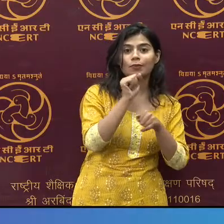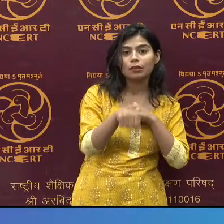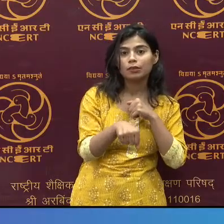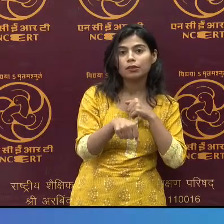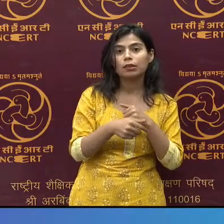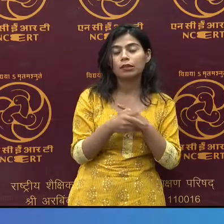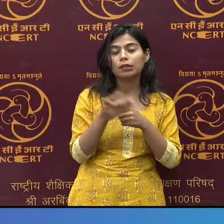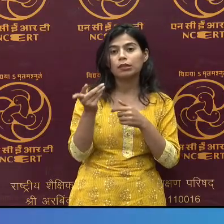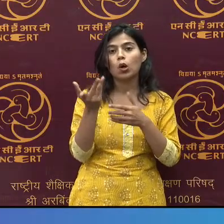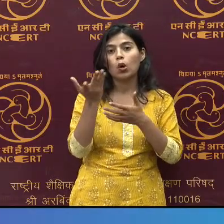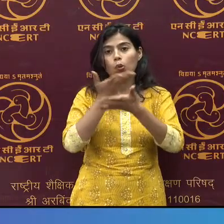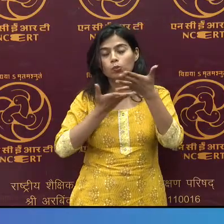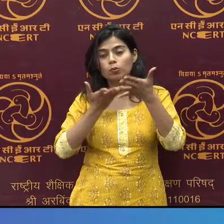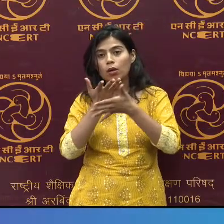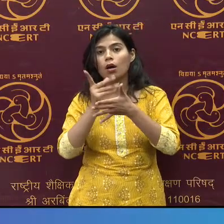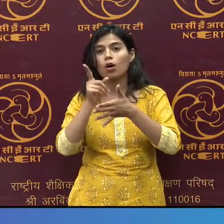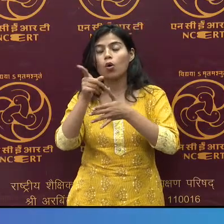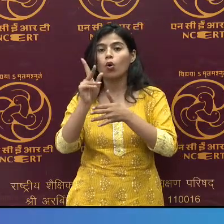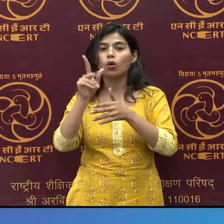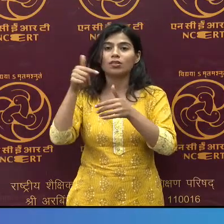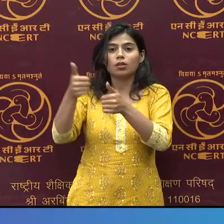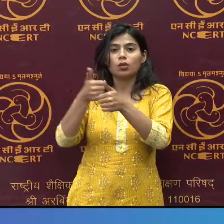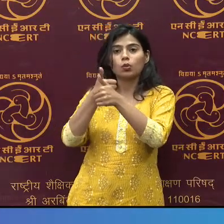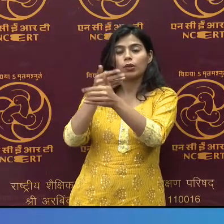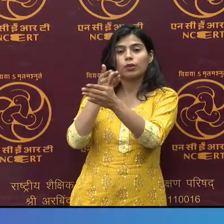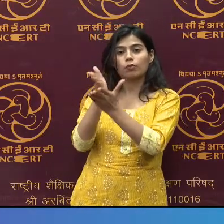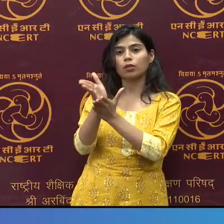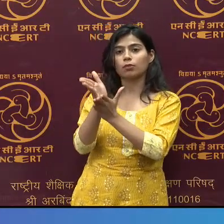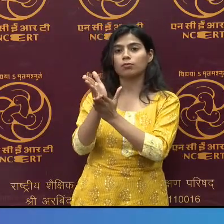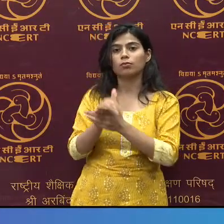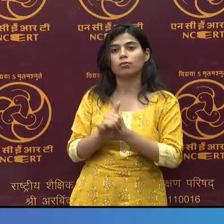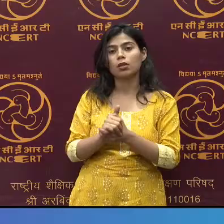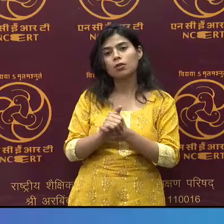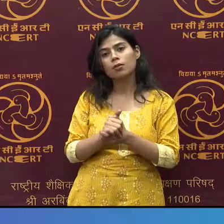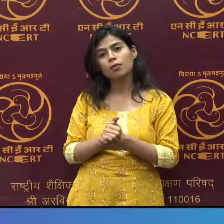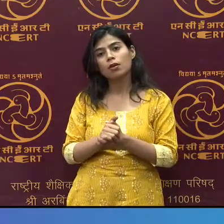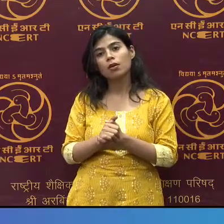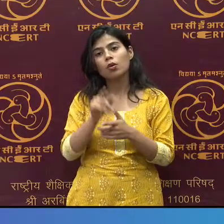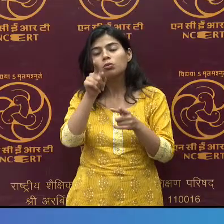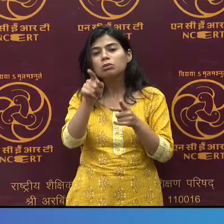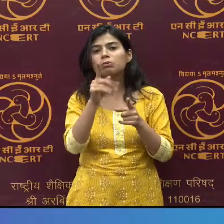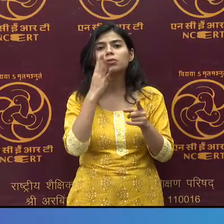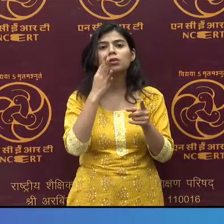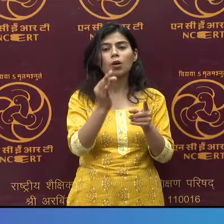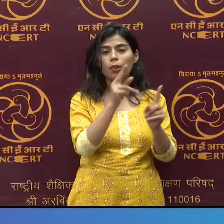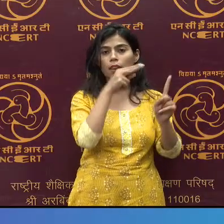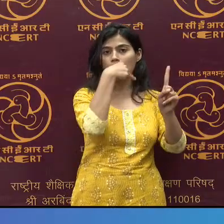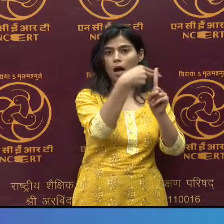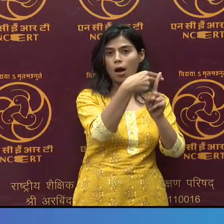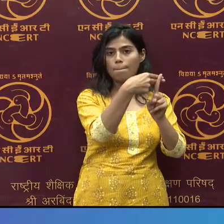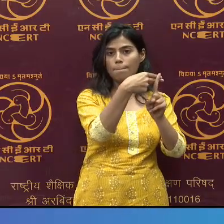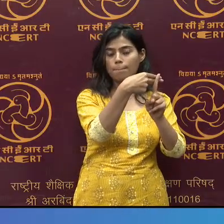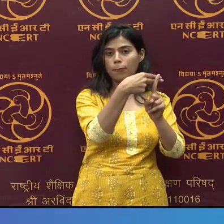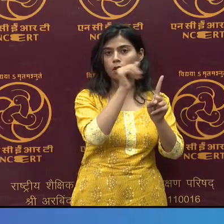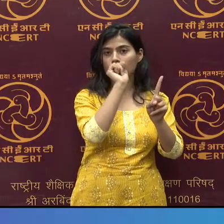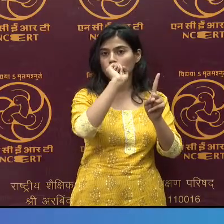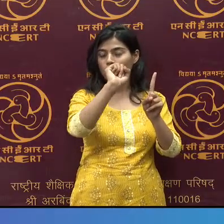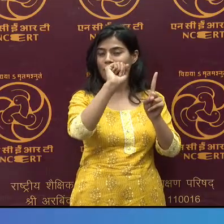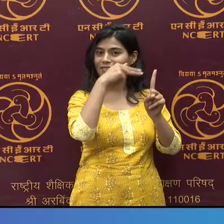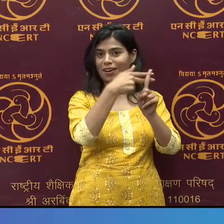sincere counseling or proper direction. Also what is given is your name, you are Mahesh or